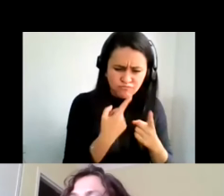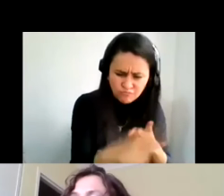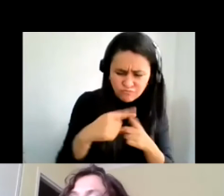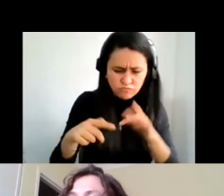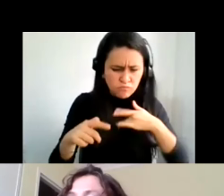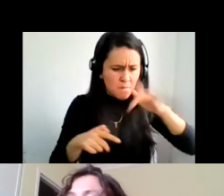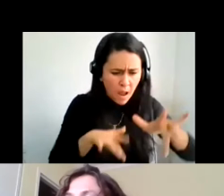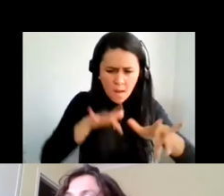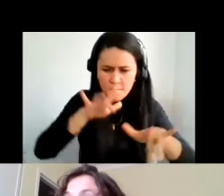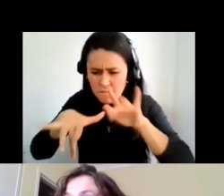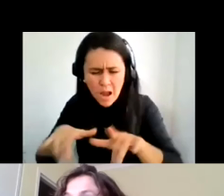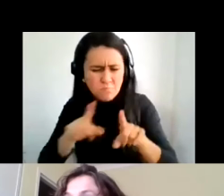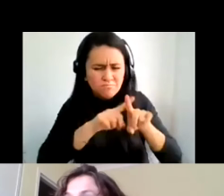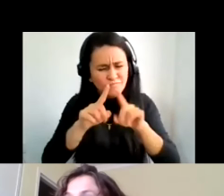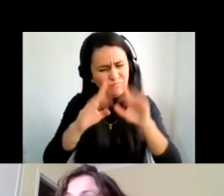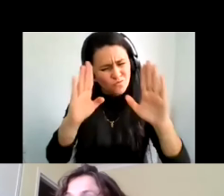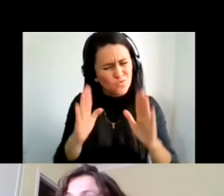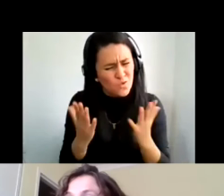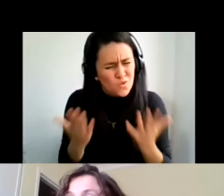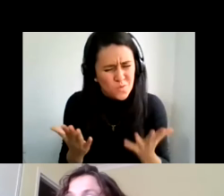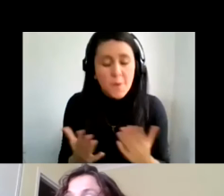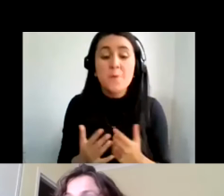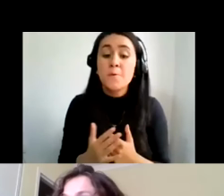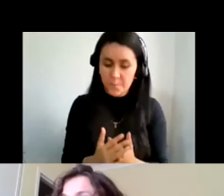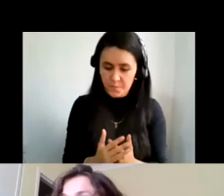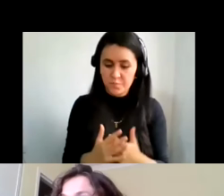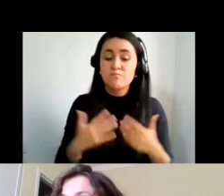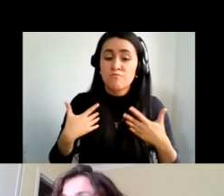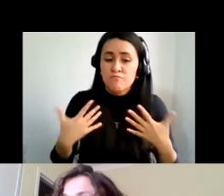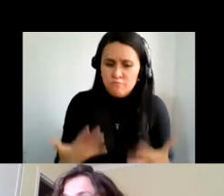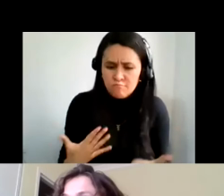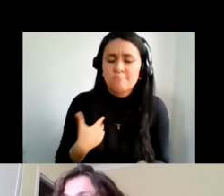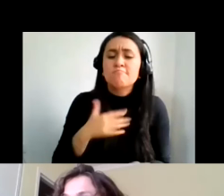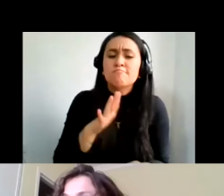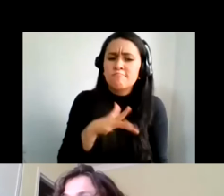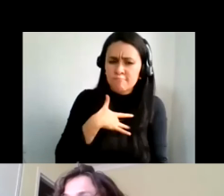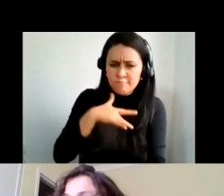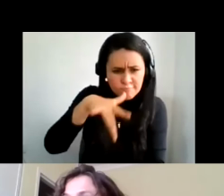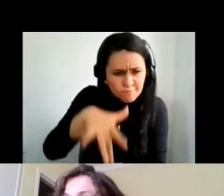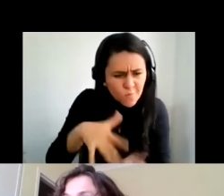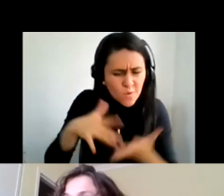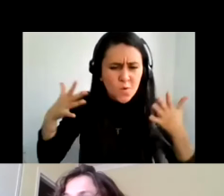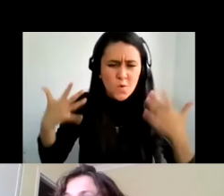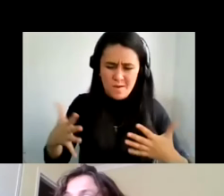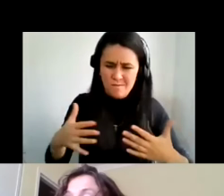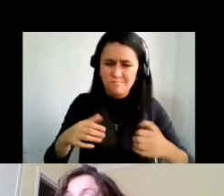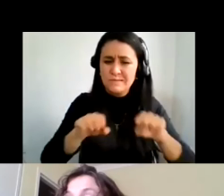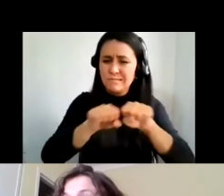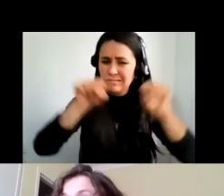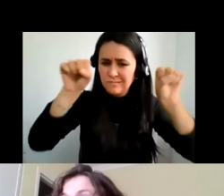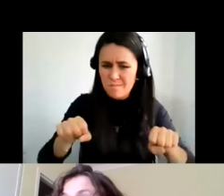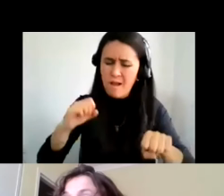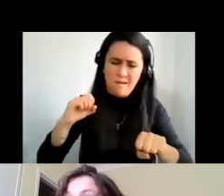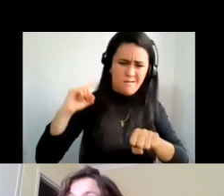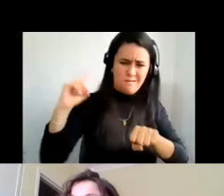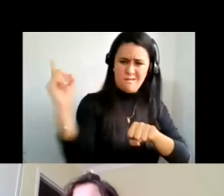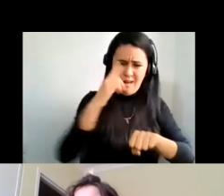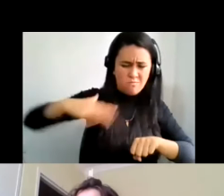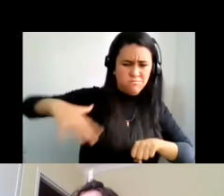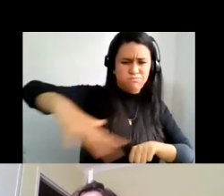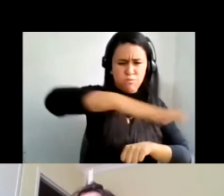performance. Second, it's for reducing health inequities. Third, it's for improving financial protection. Fourth, it's for enhancing responsiveness